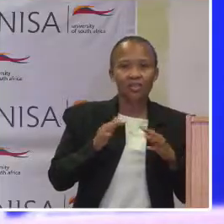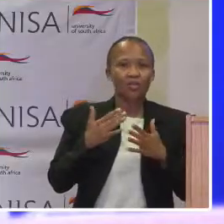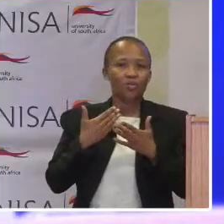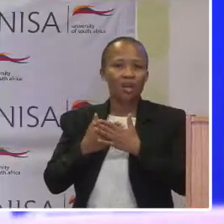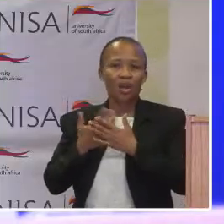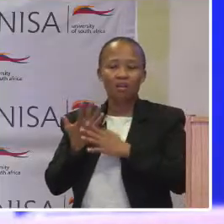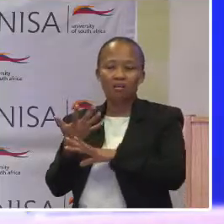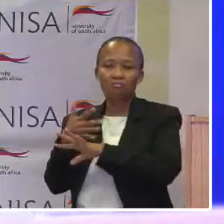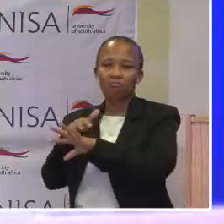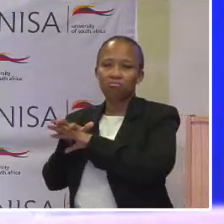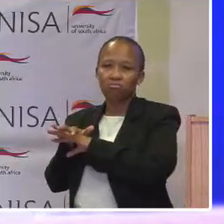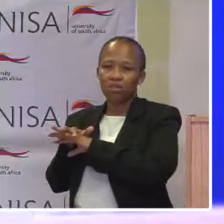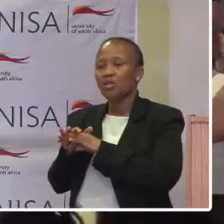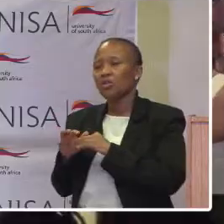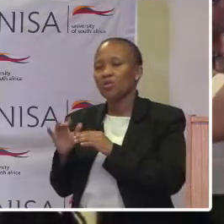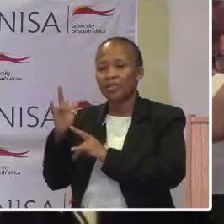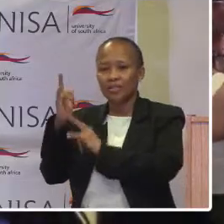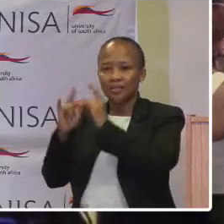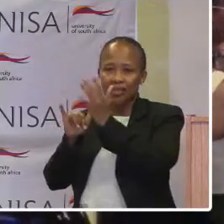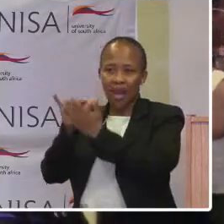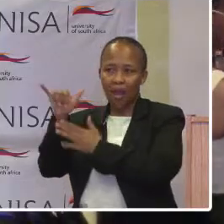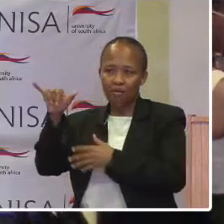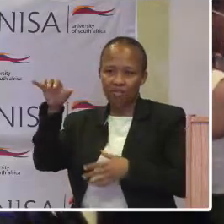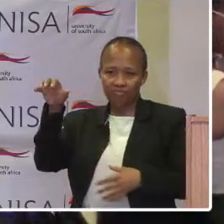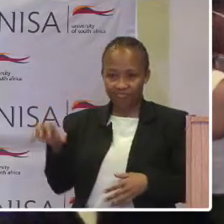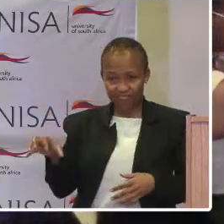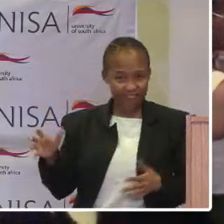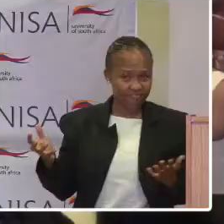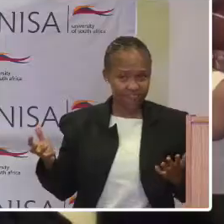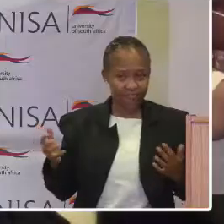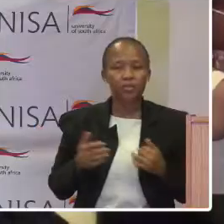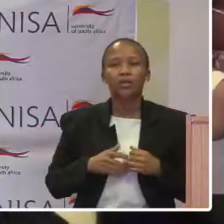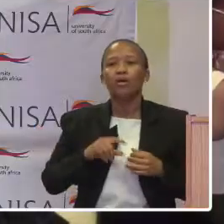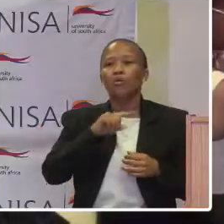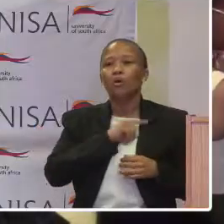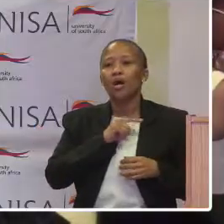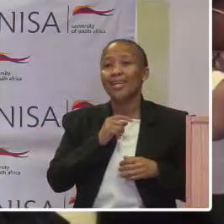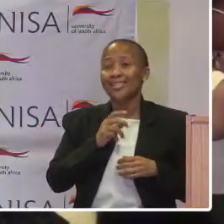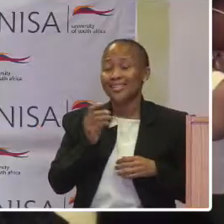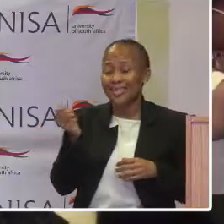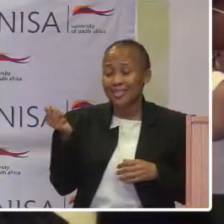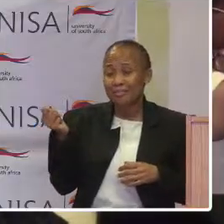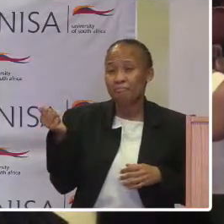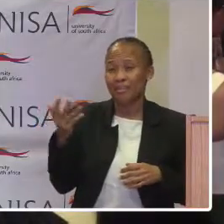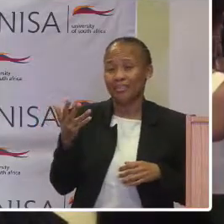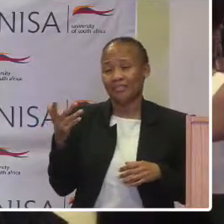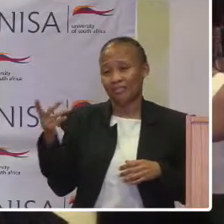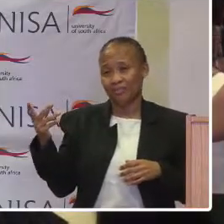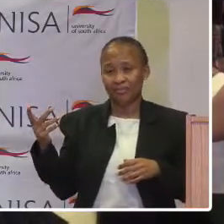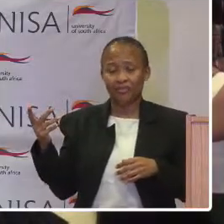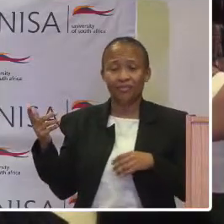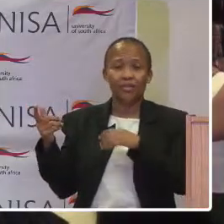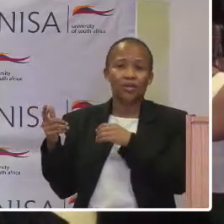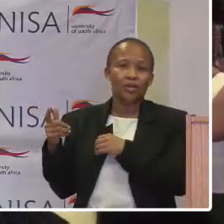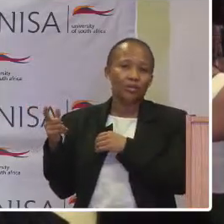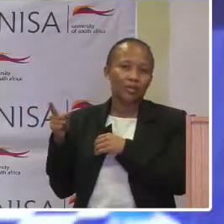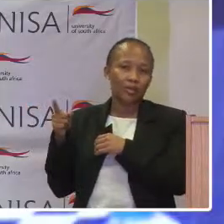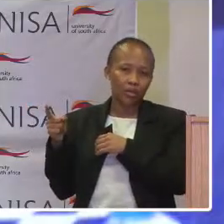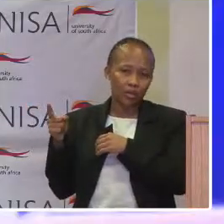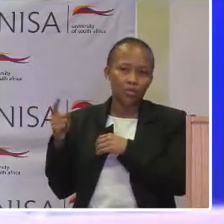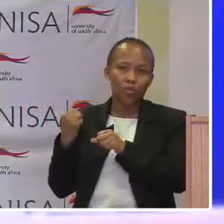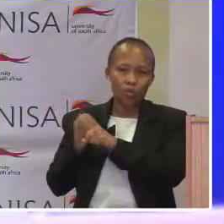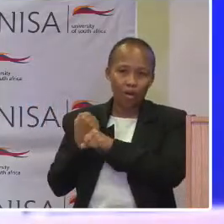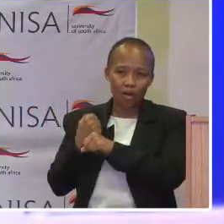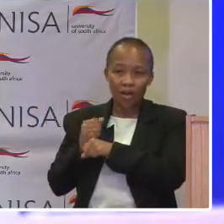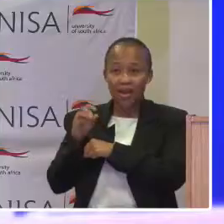an Aerotropolis zone? Because quite often it's expensive to operate in that space. I mean, just think of renting a space within the airport, how much it